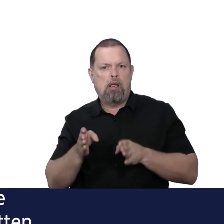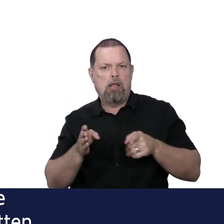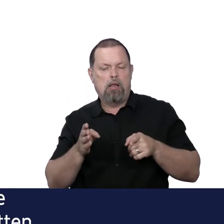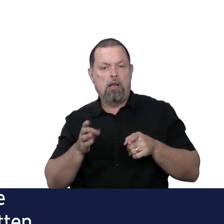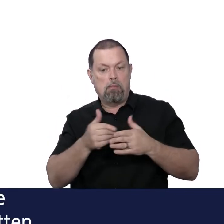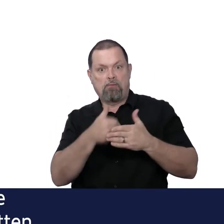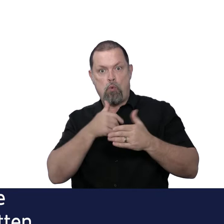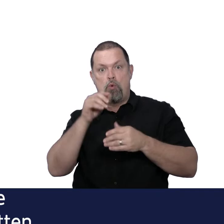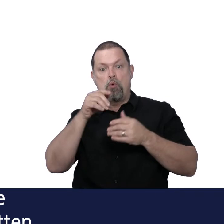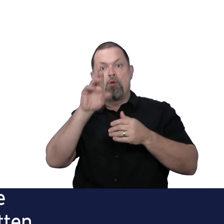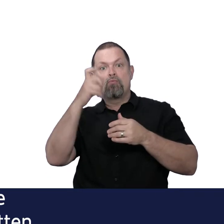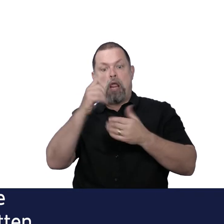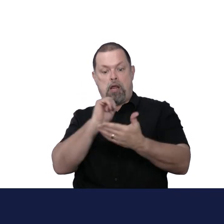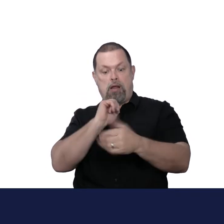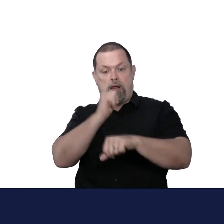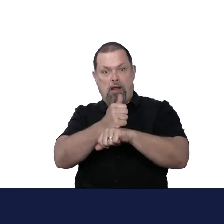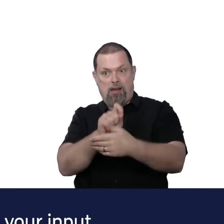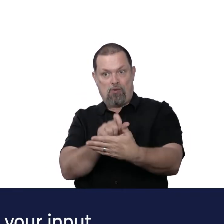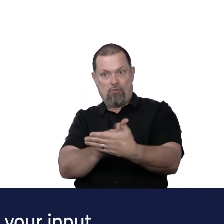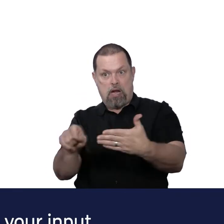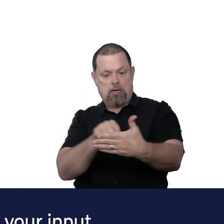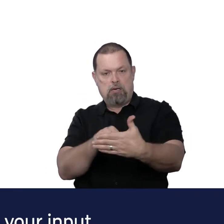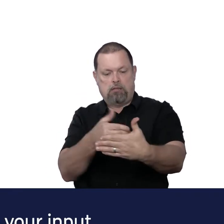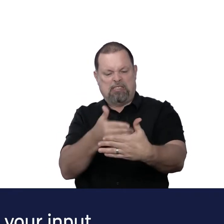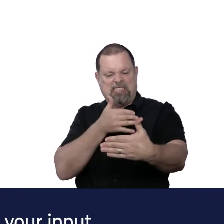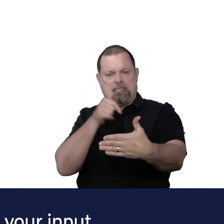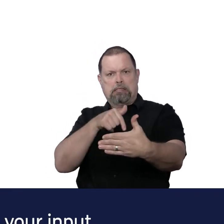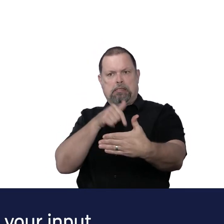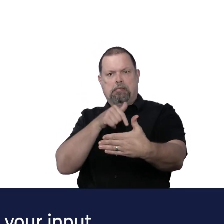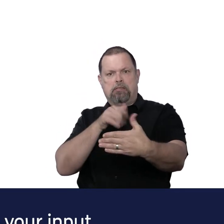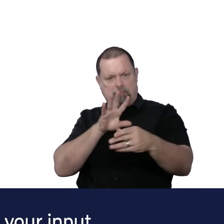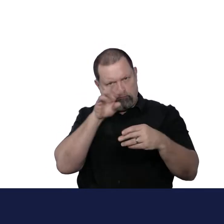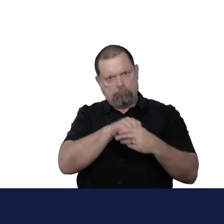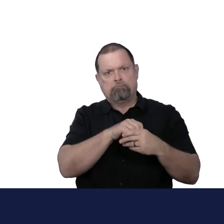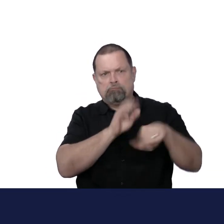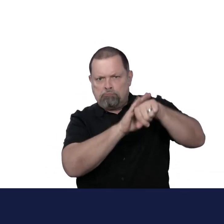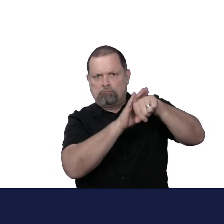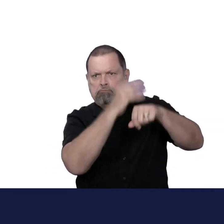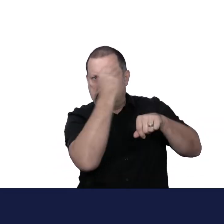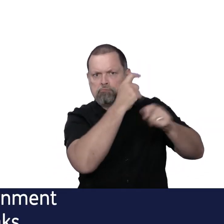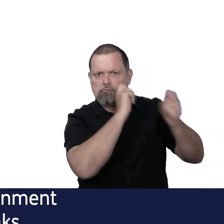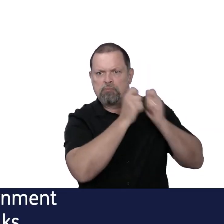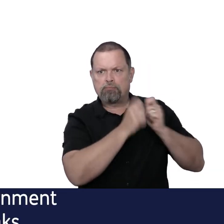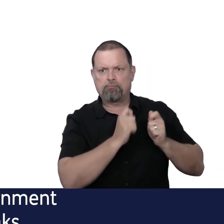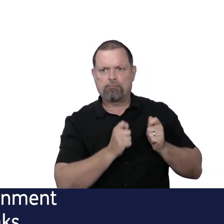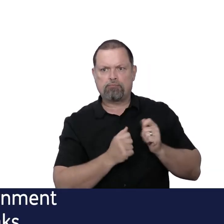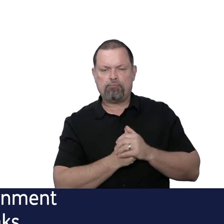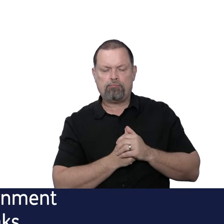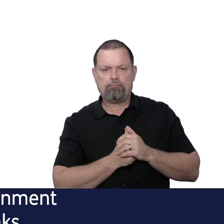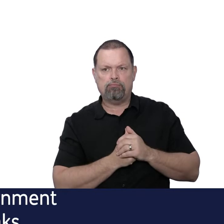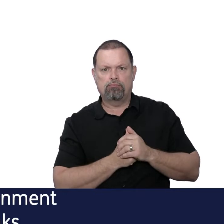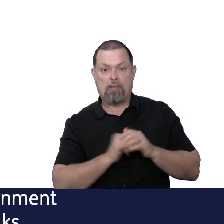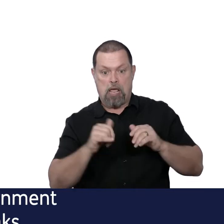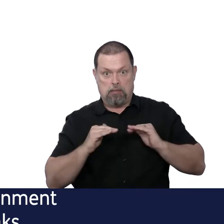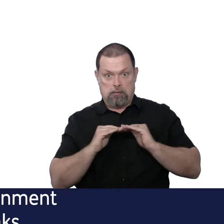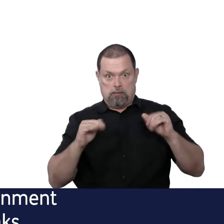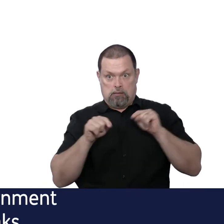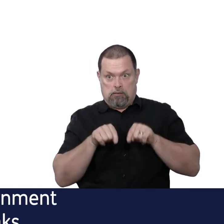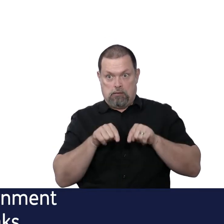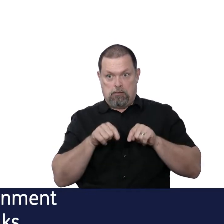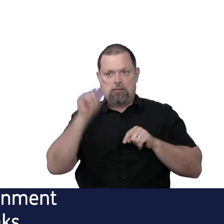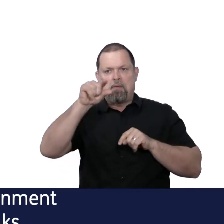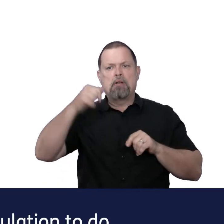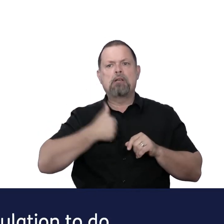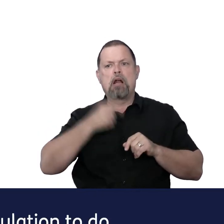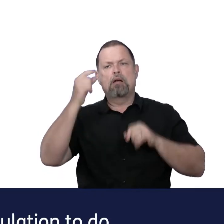happens before the regulation is written. It's your first chance to give your input. In this stage, the government or the